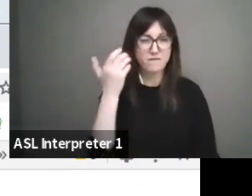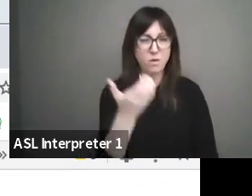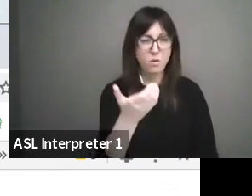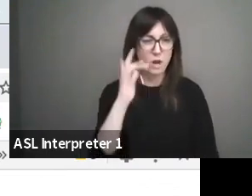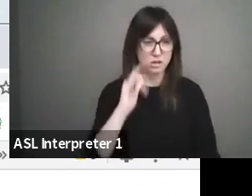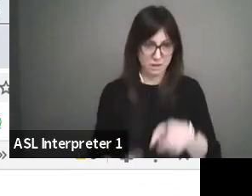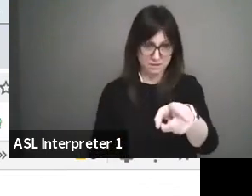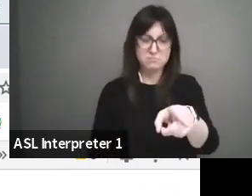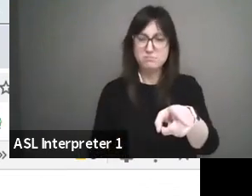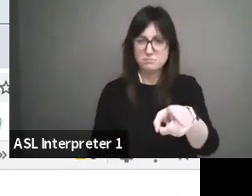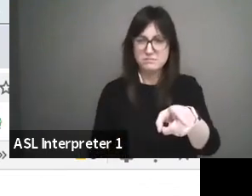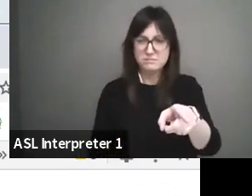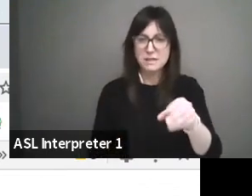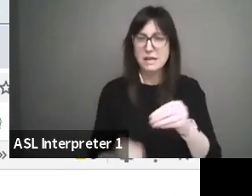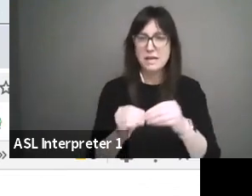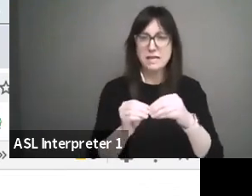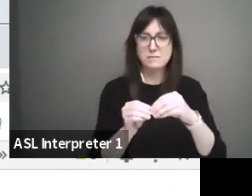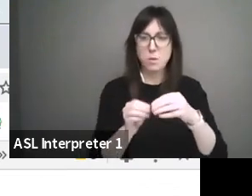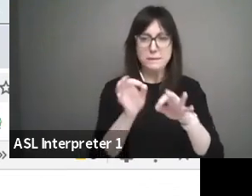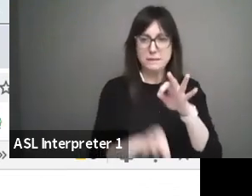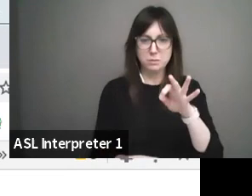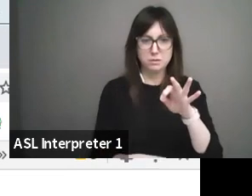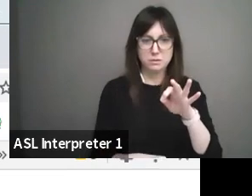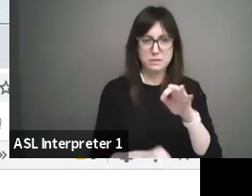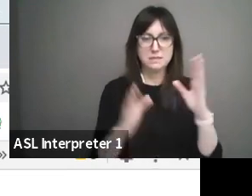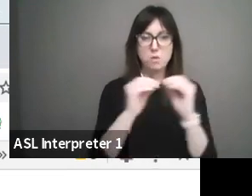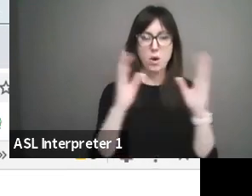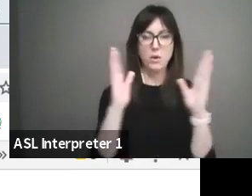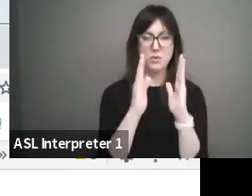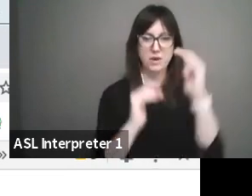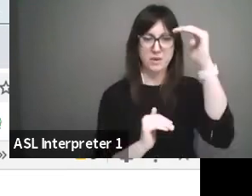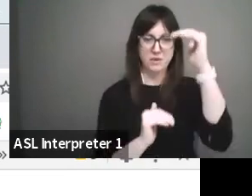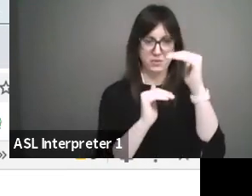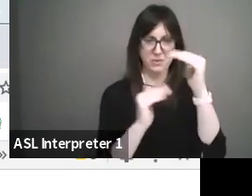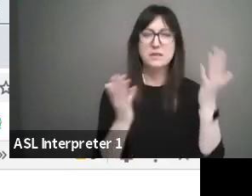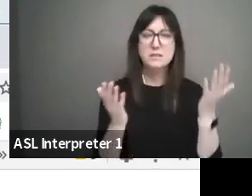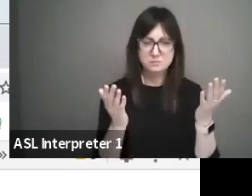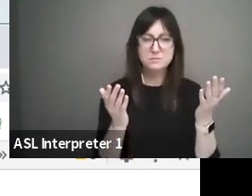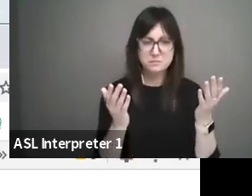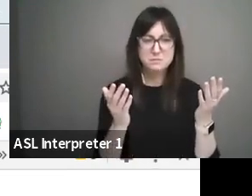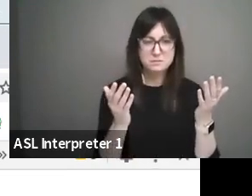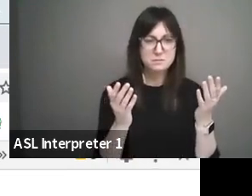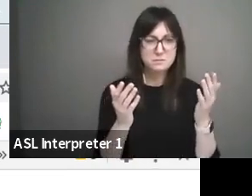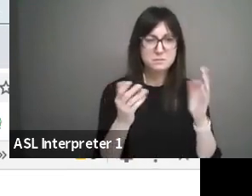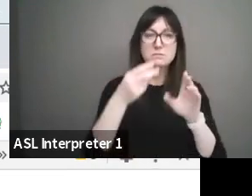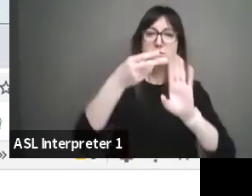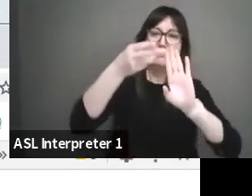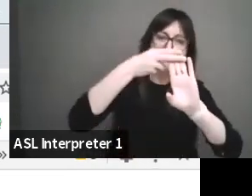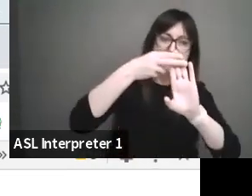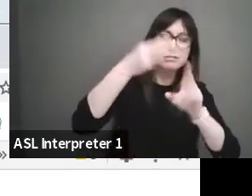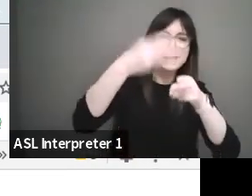would look like. It's more linear. Everything is scaled downwards. So you still have your branding, your